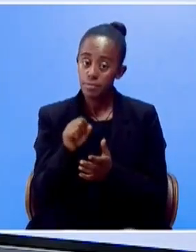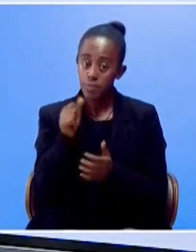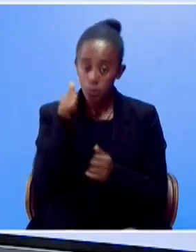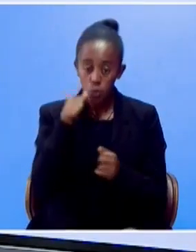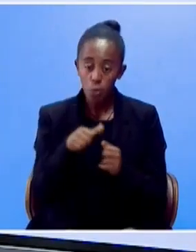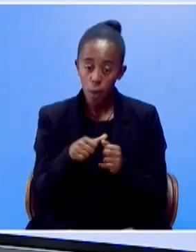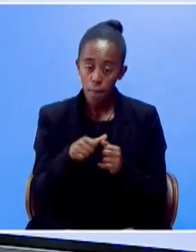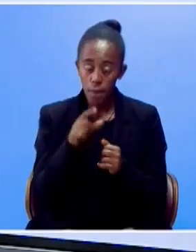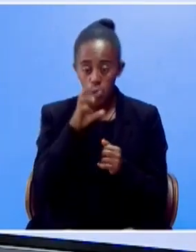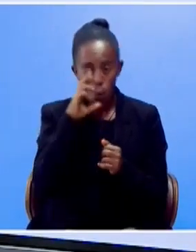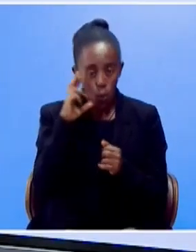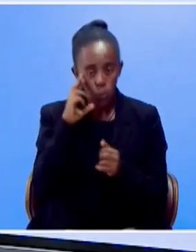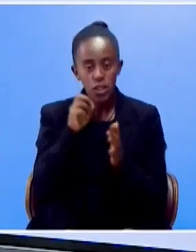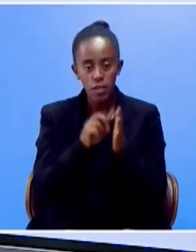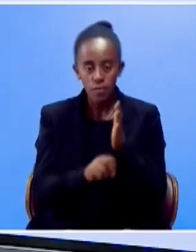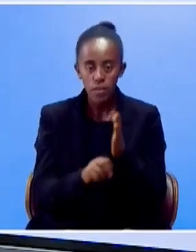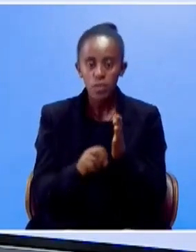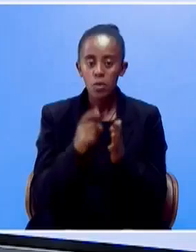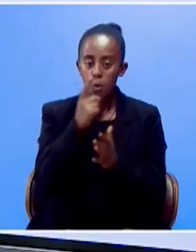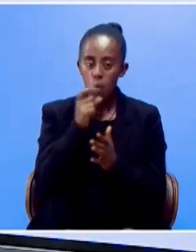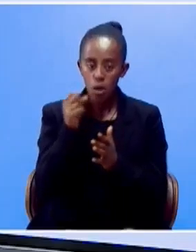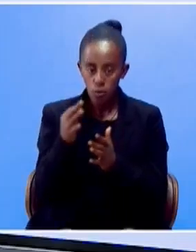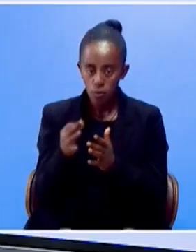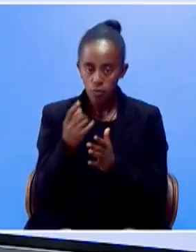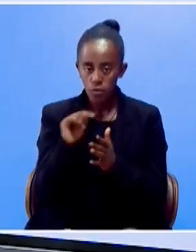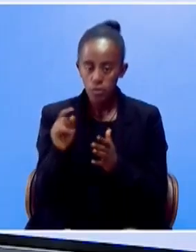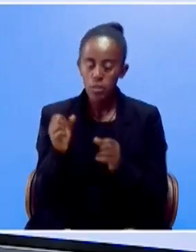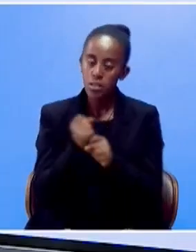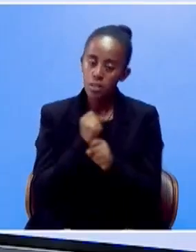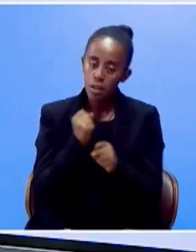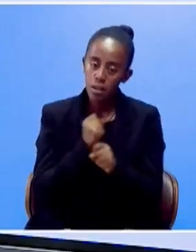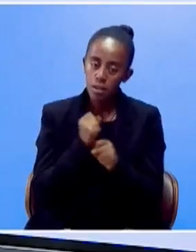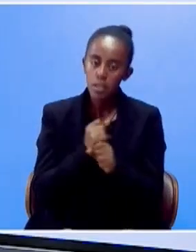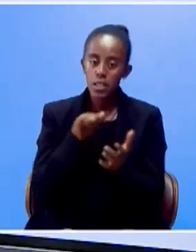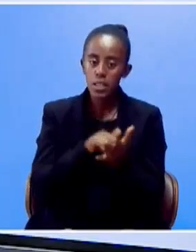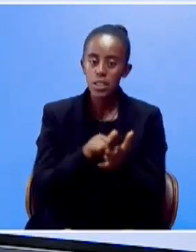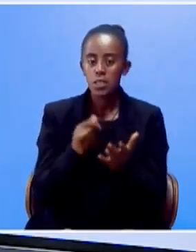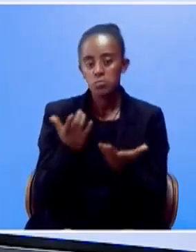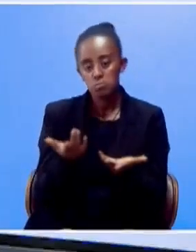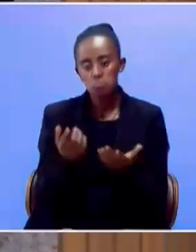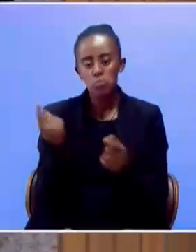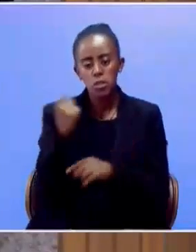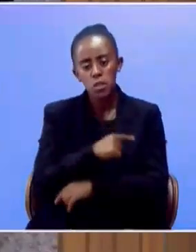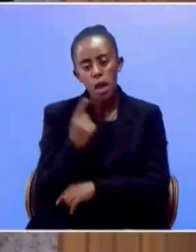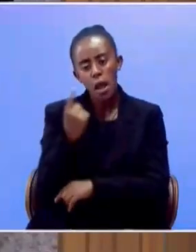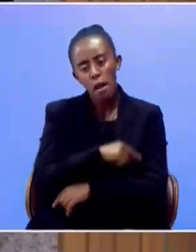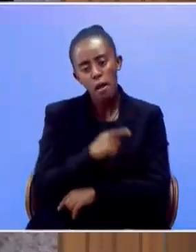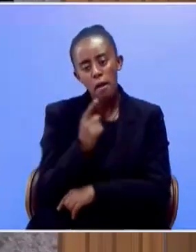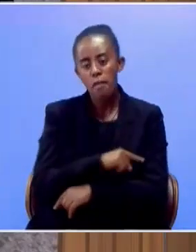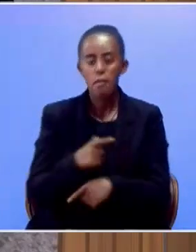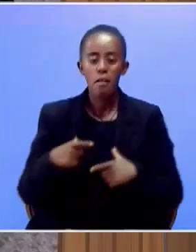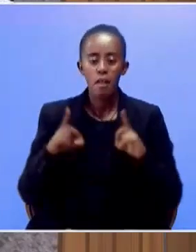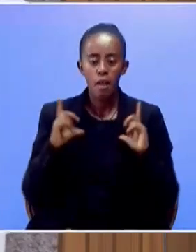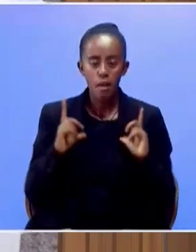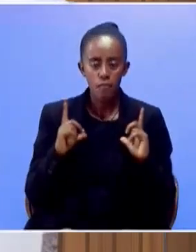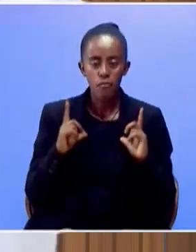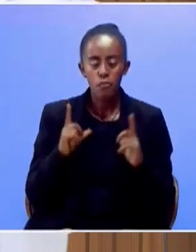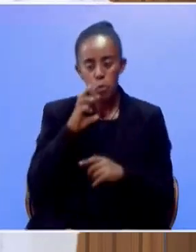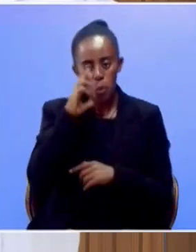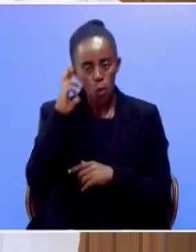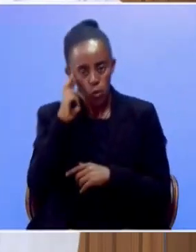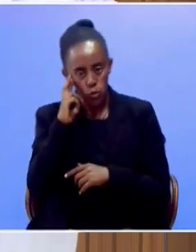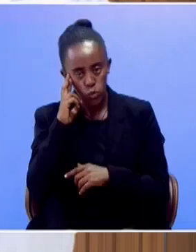remember cause and effect is one of the activities that we face in our daily life, right? There is a cause